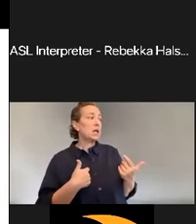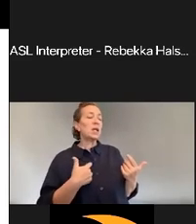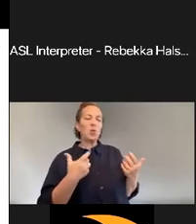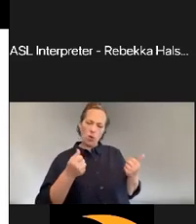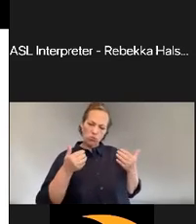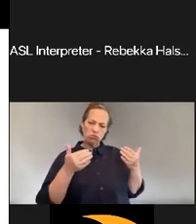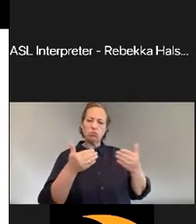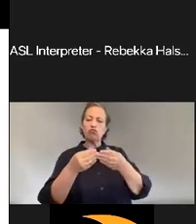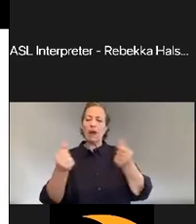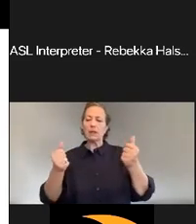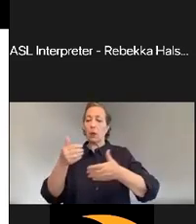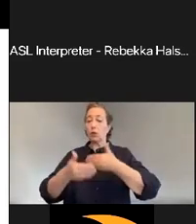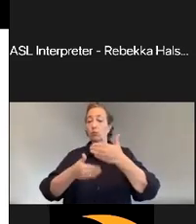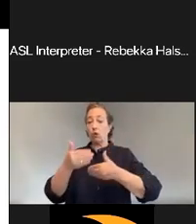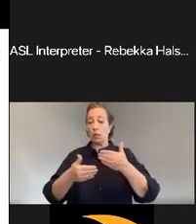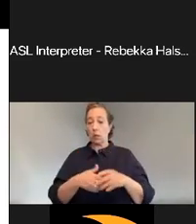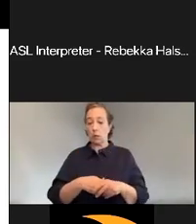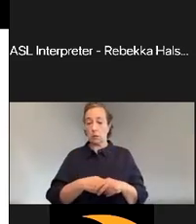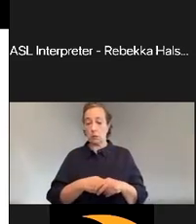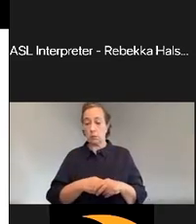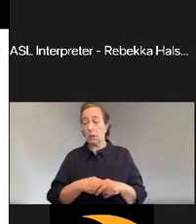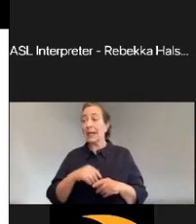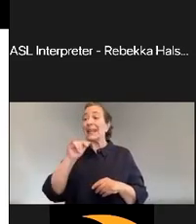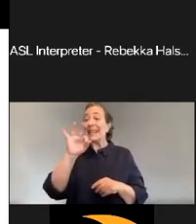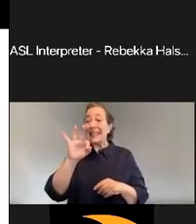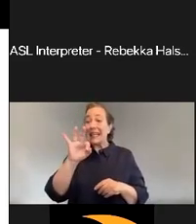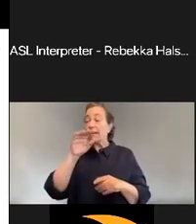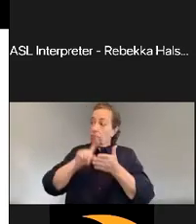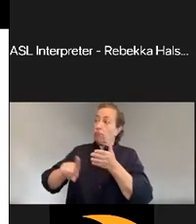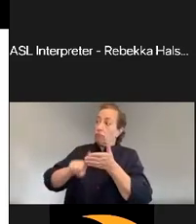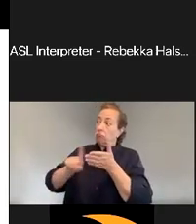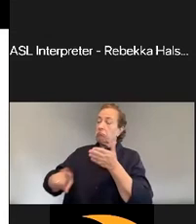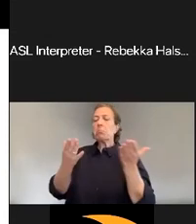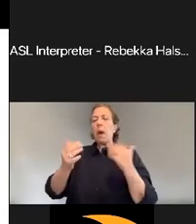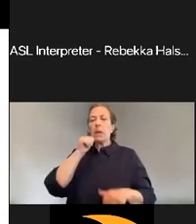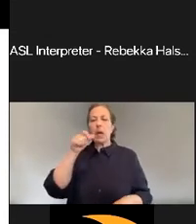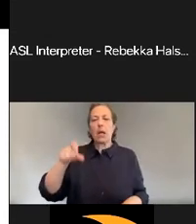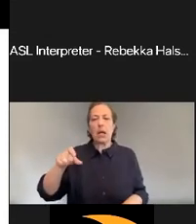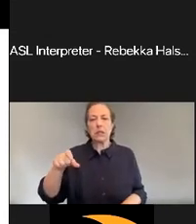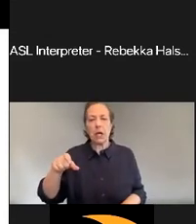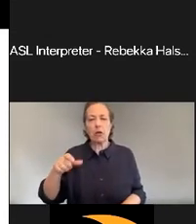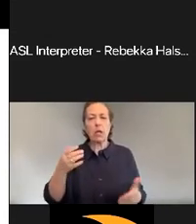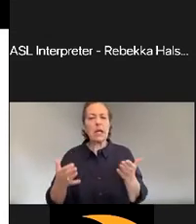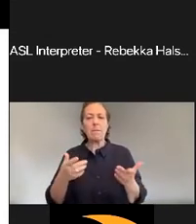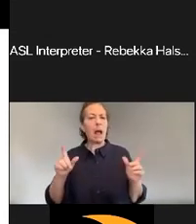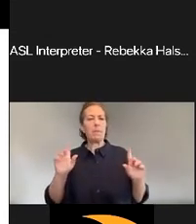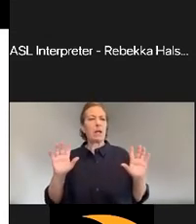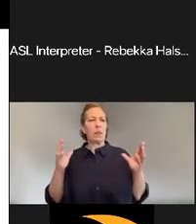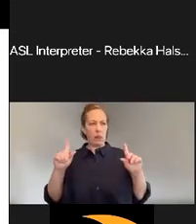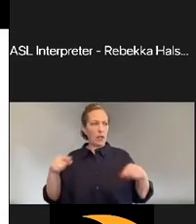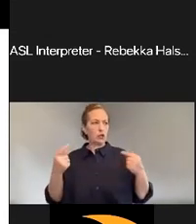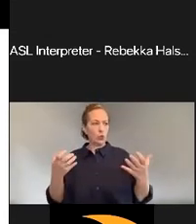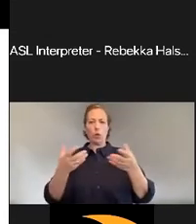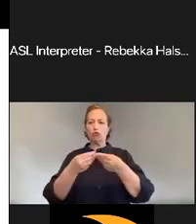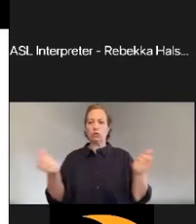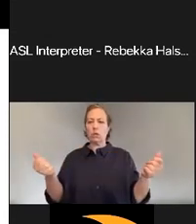an investigation of the facts may not be necessary if the recipient is interested in just resolving the